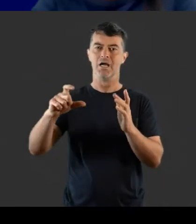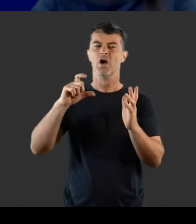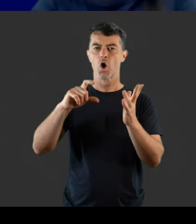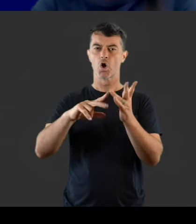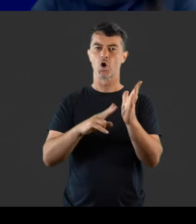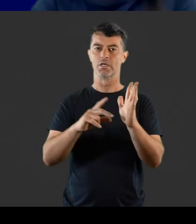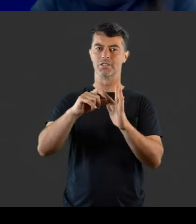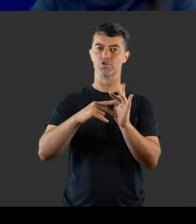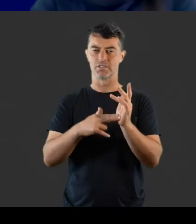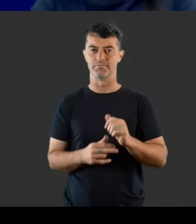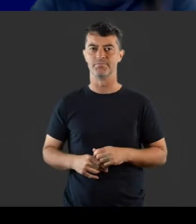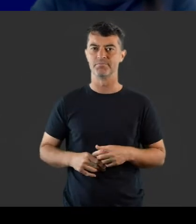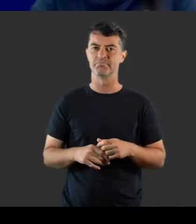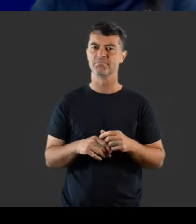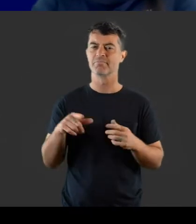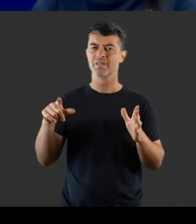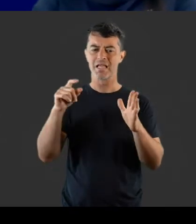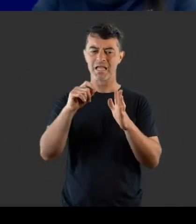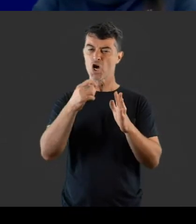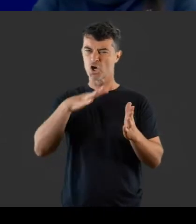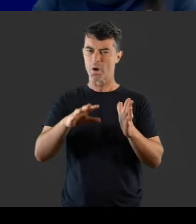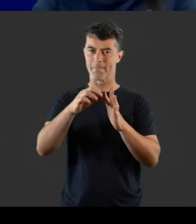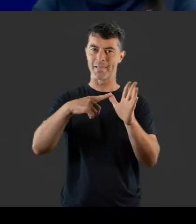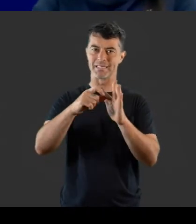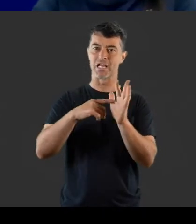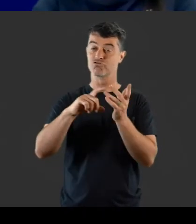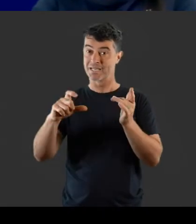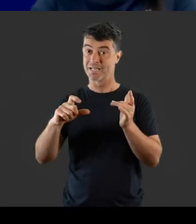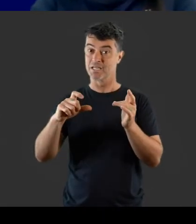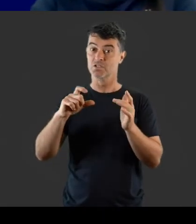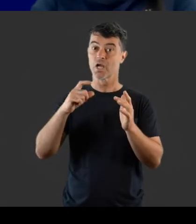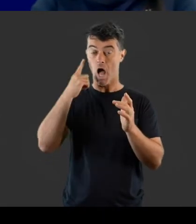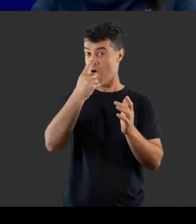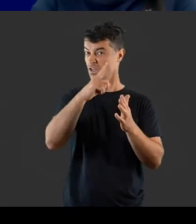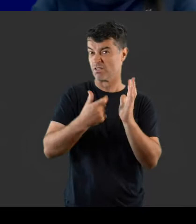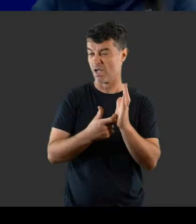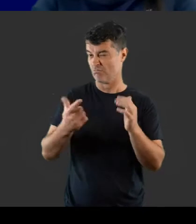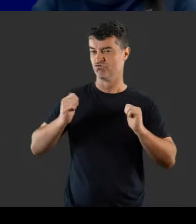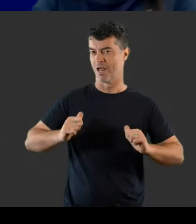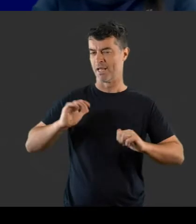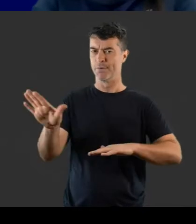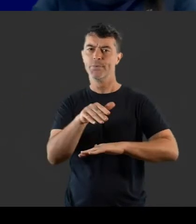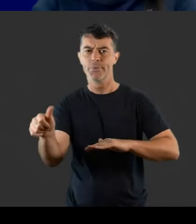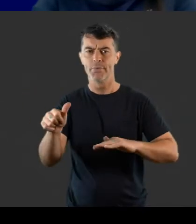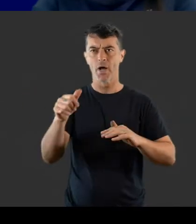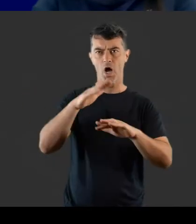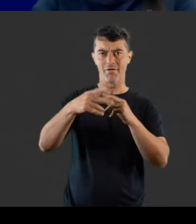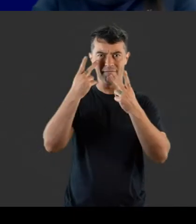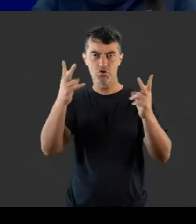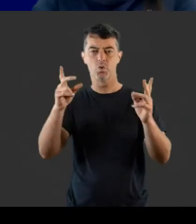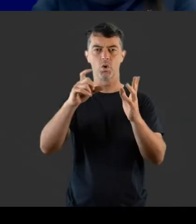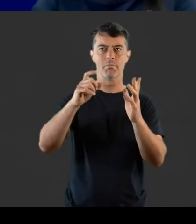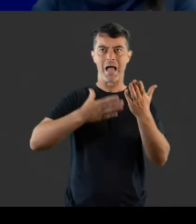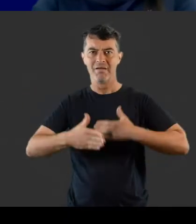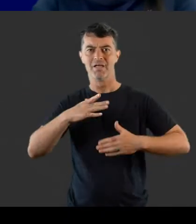ophthalmologic conditions. Pediatric ophthalmologists will have more training in pediatric vision